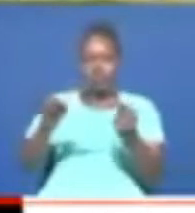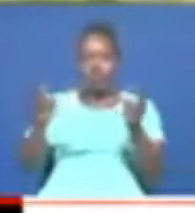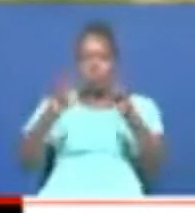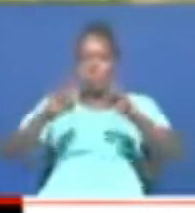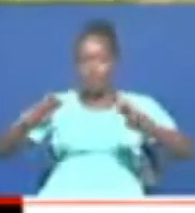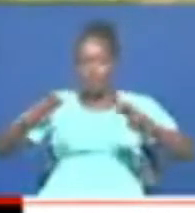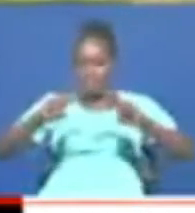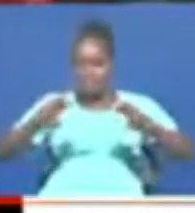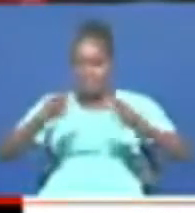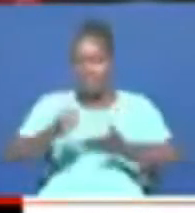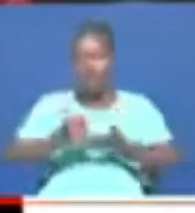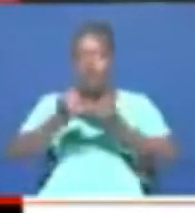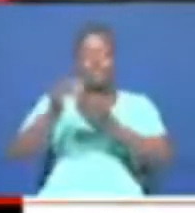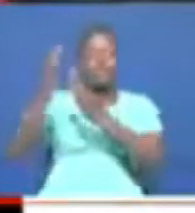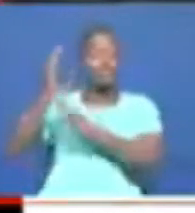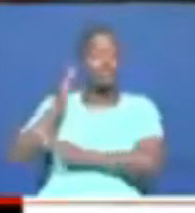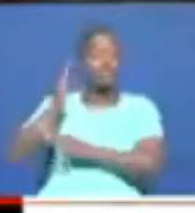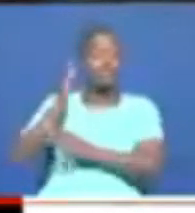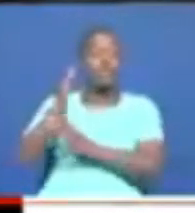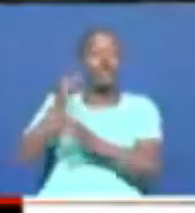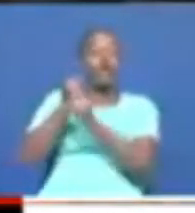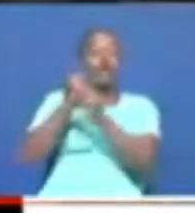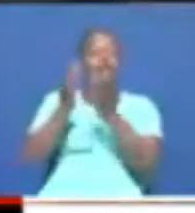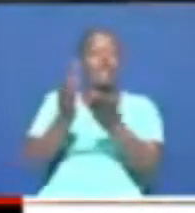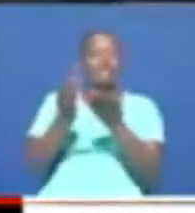assist security personnel in handling advanced crimes,